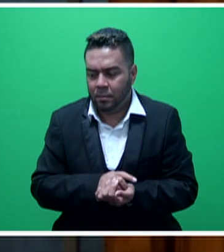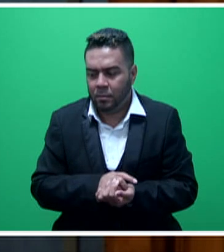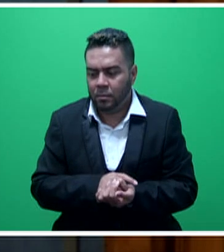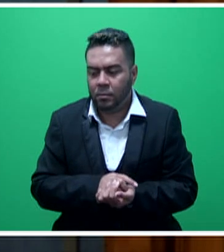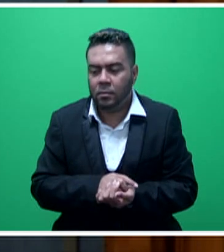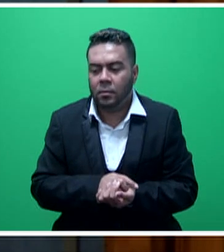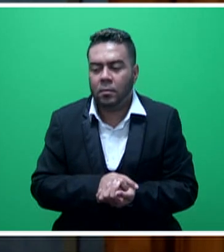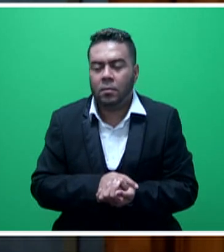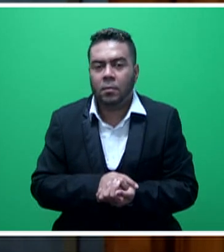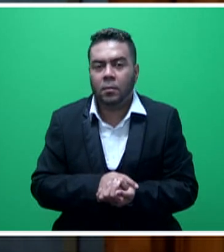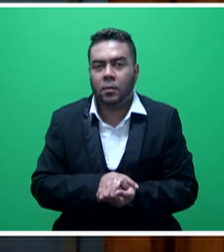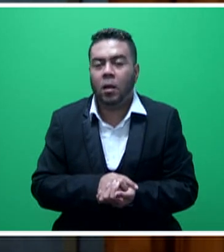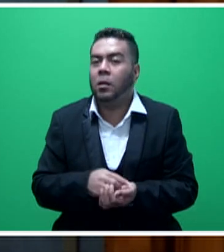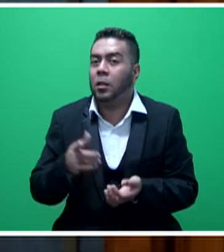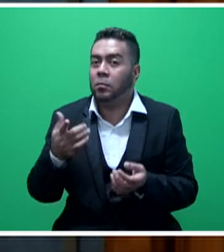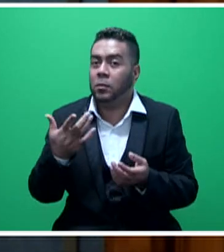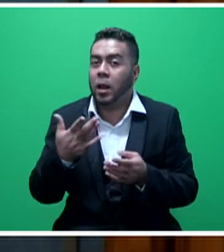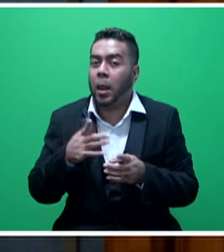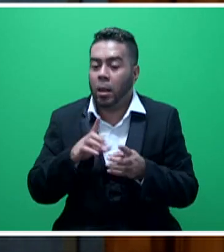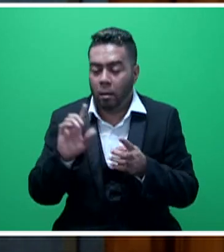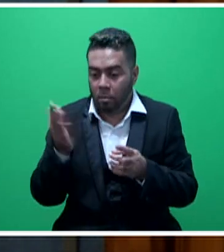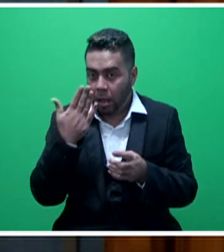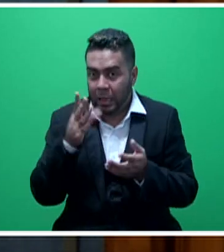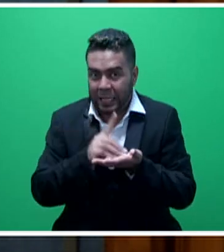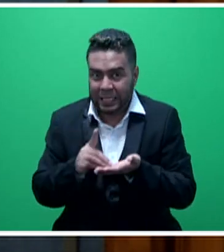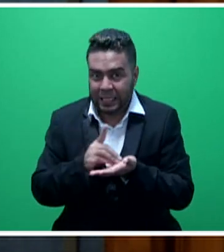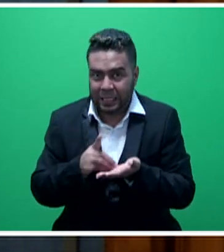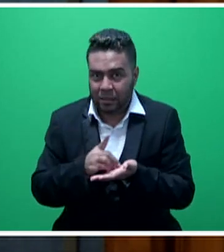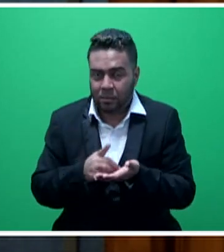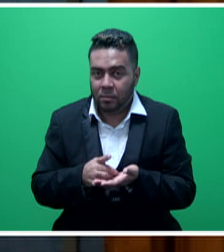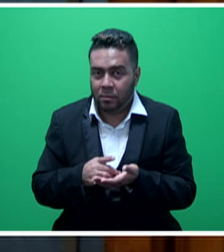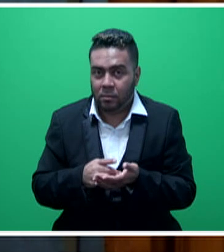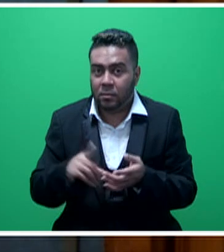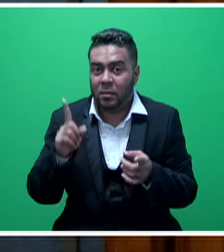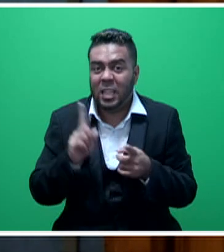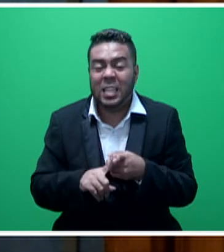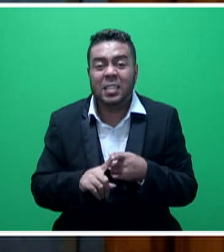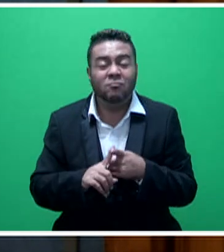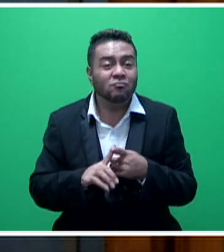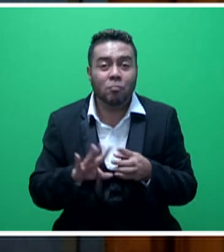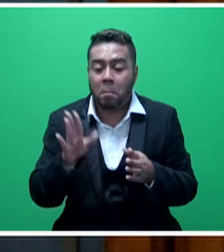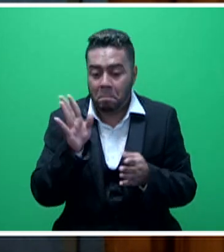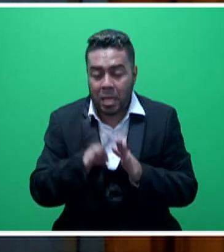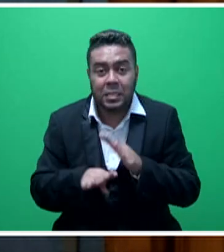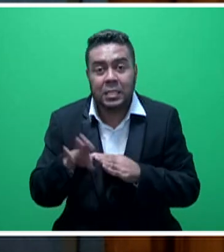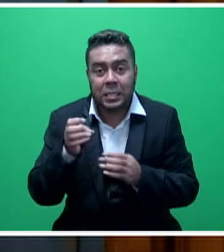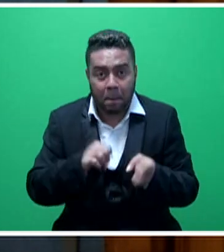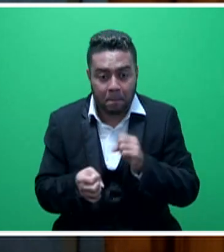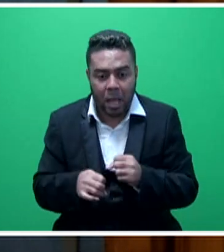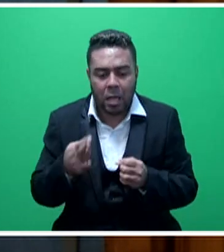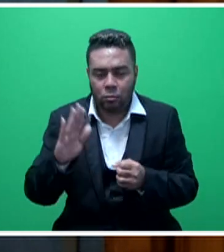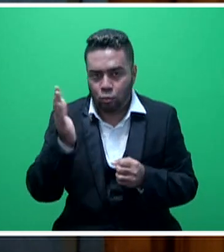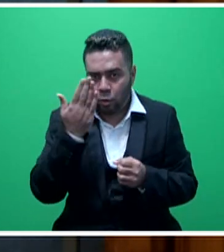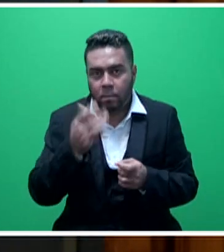reported notifiable disease. The EWARS and event-based system has resulted in